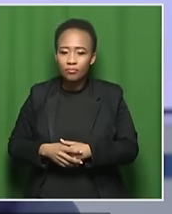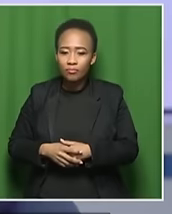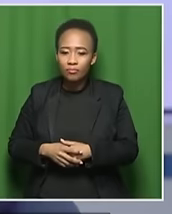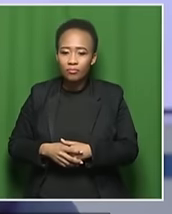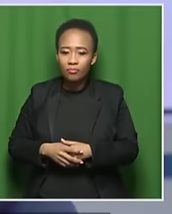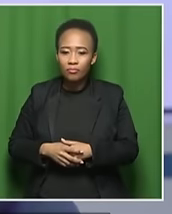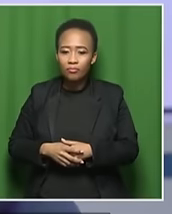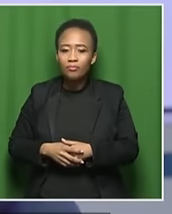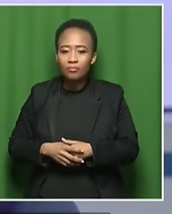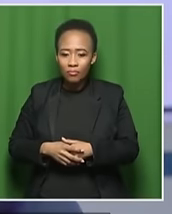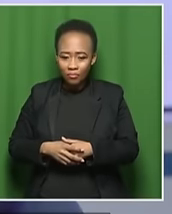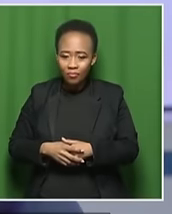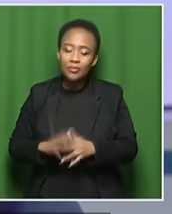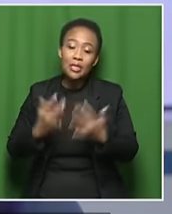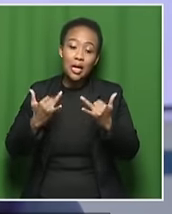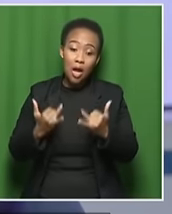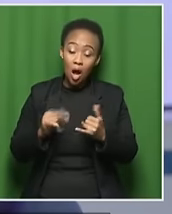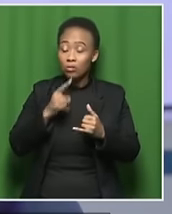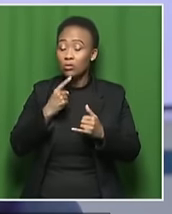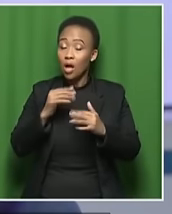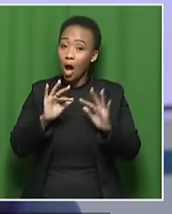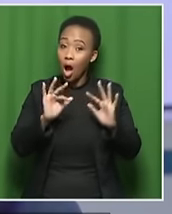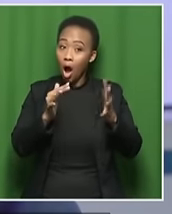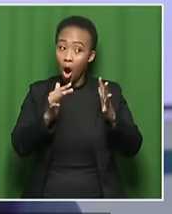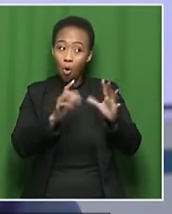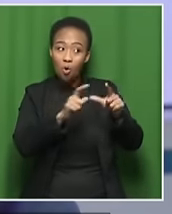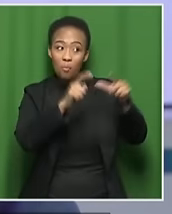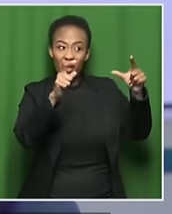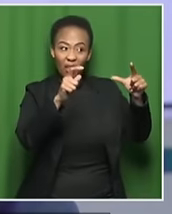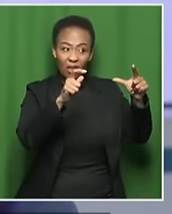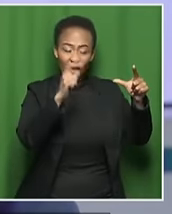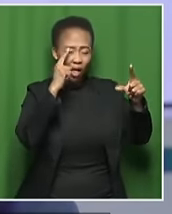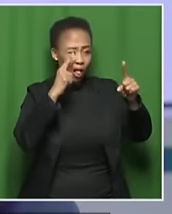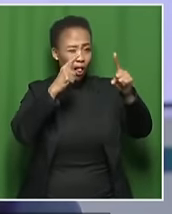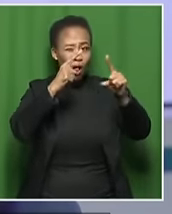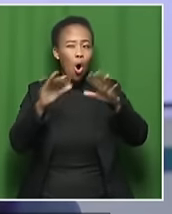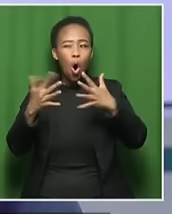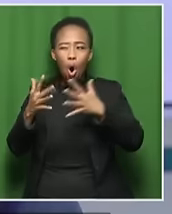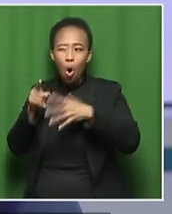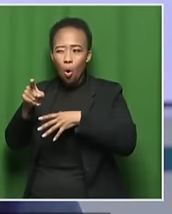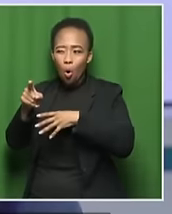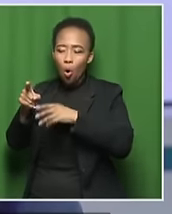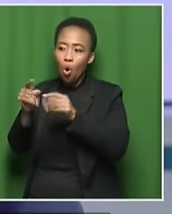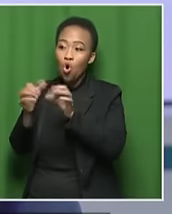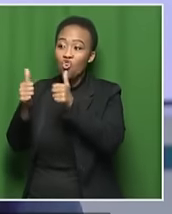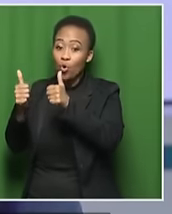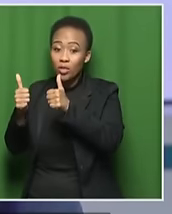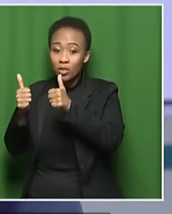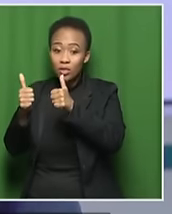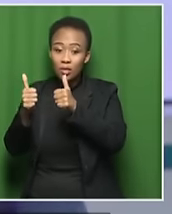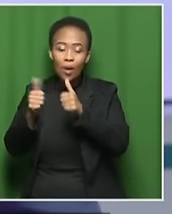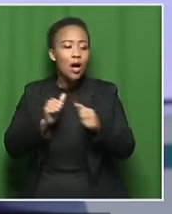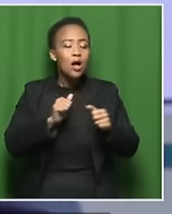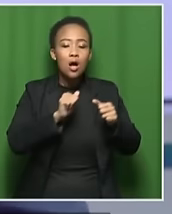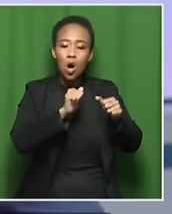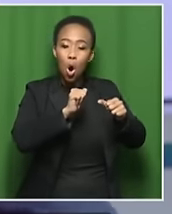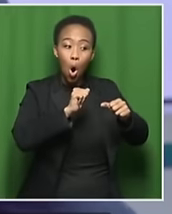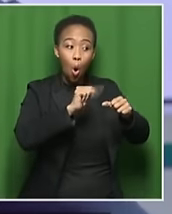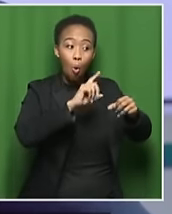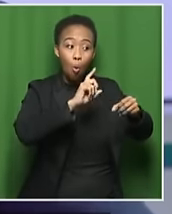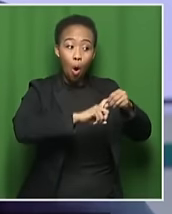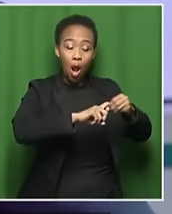The mantra is not how big, the mantra is how good. So the mantra is not quality, the mantra is not quantity, the mantra is